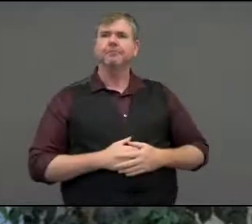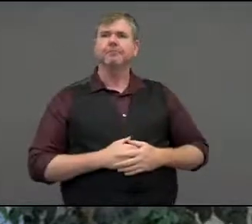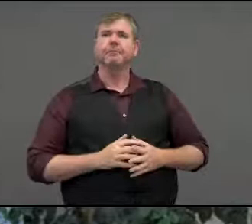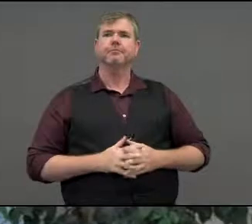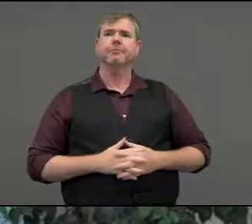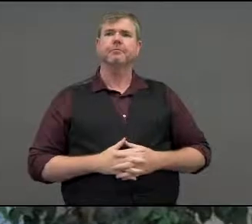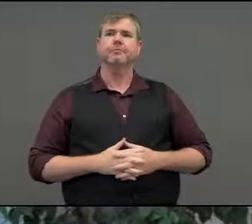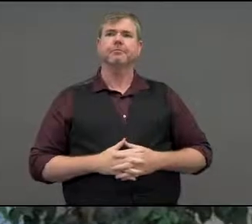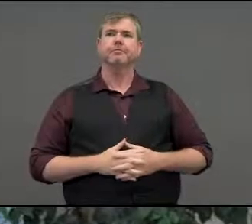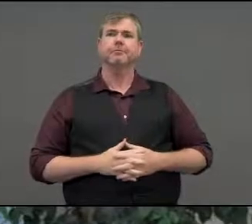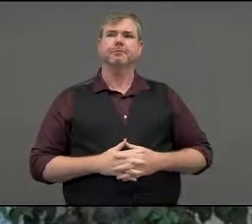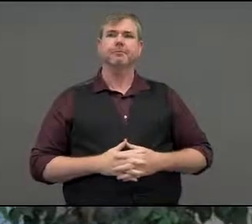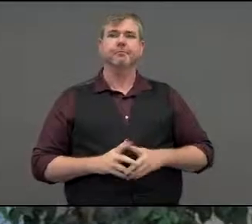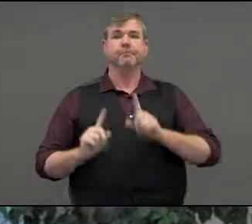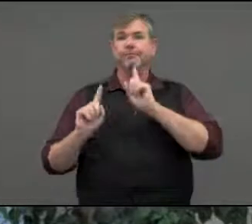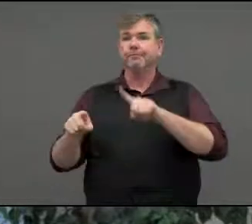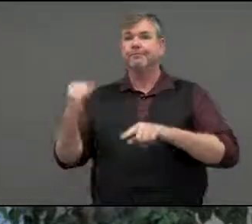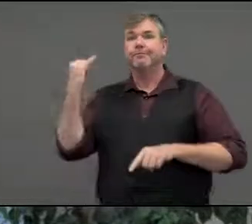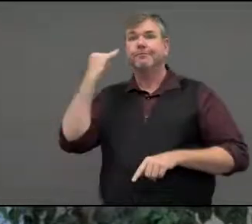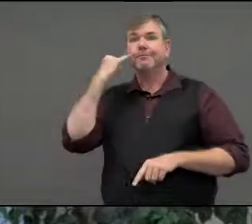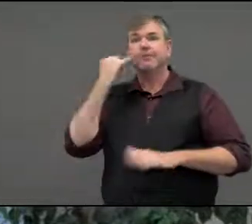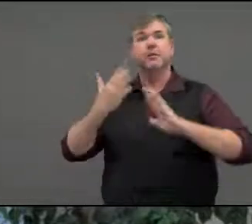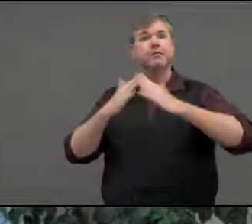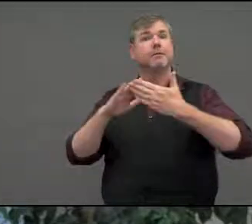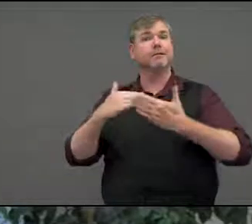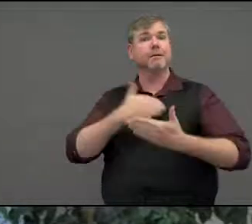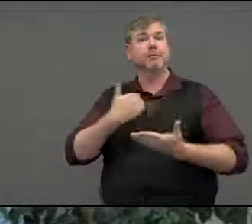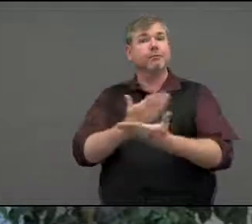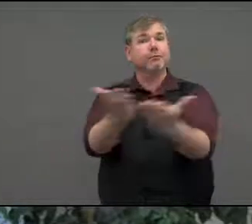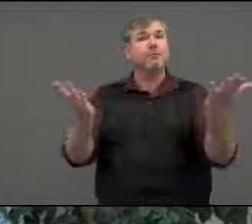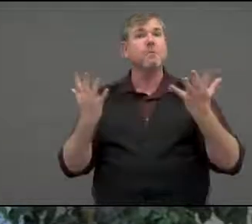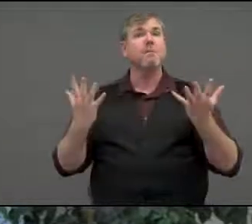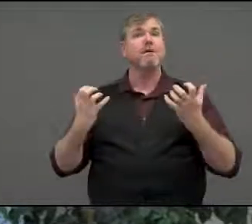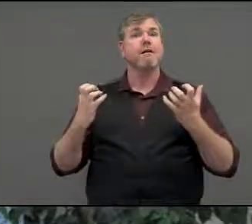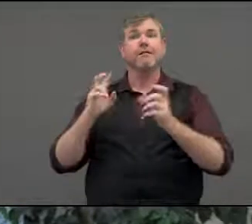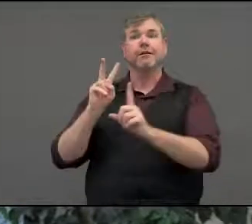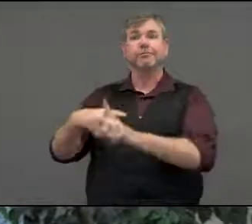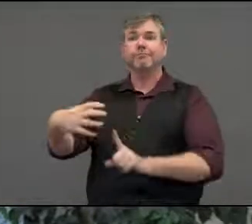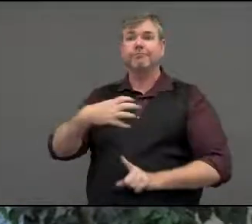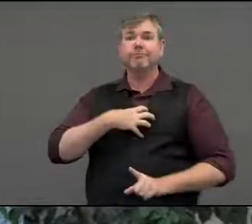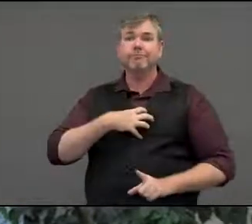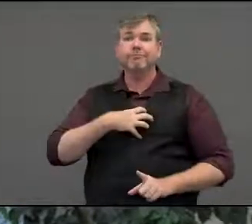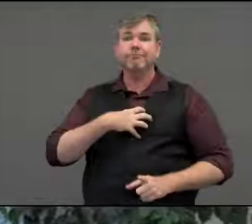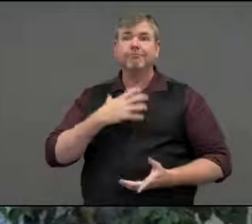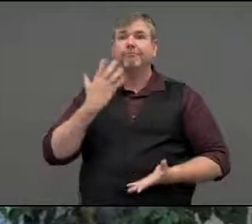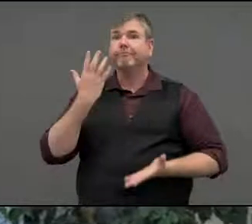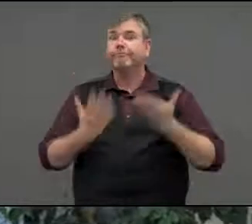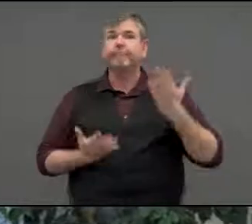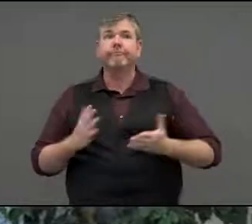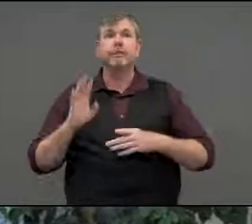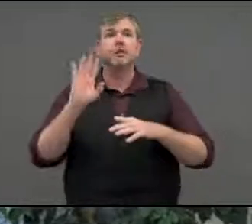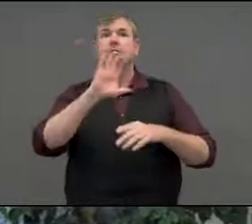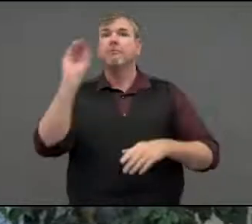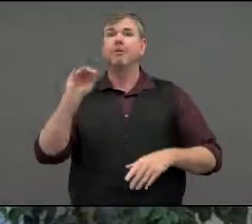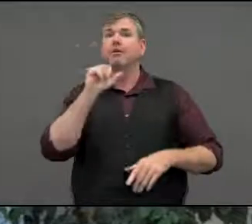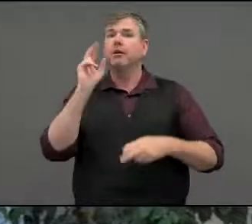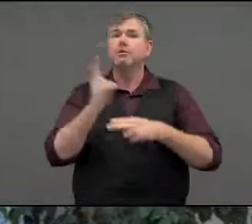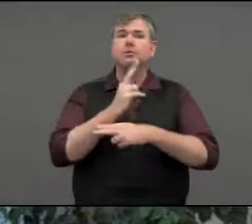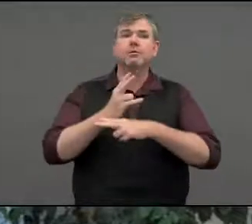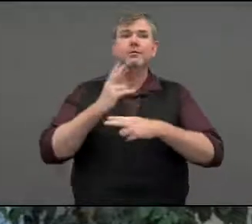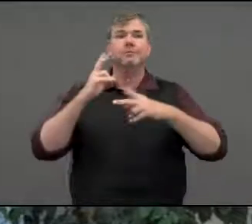has a complaint they want to raise about, say, a business not wearing their masks or they're not washing their hands, so this would be a community